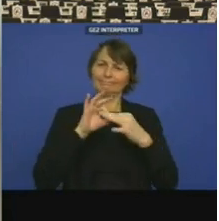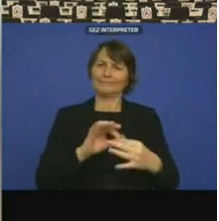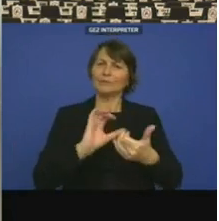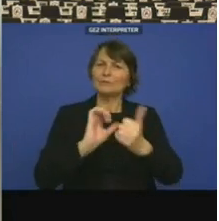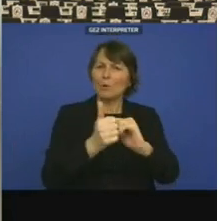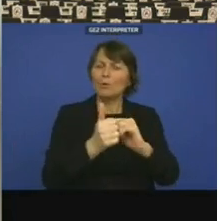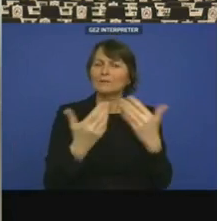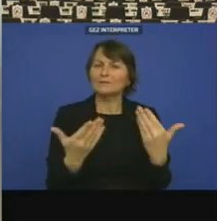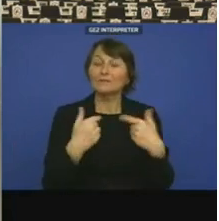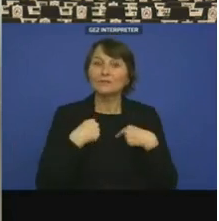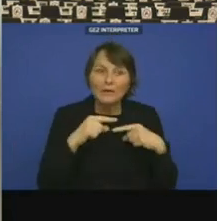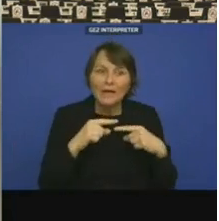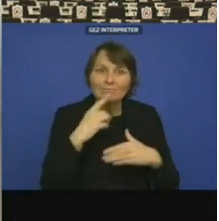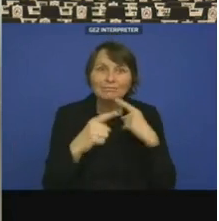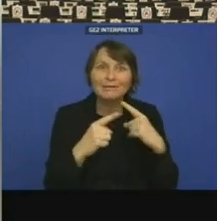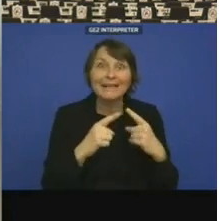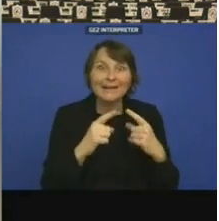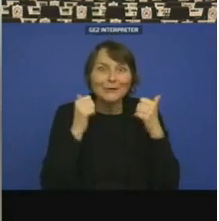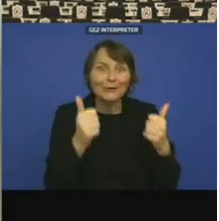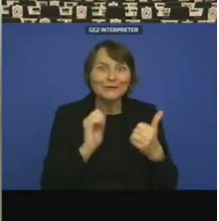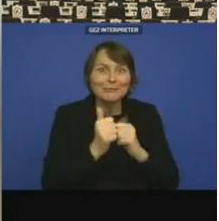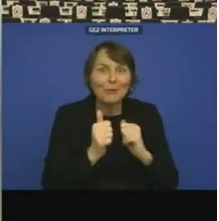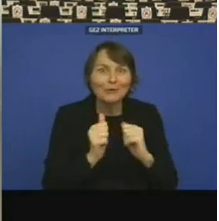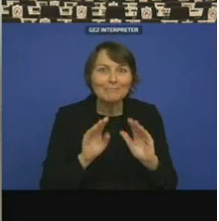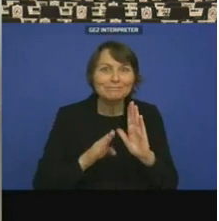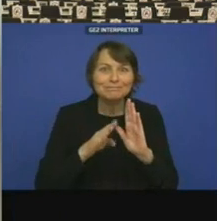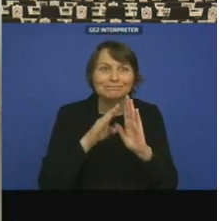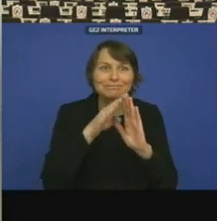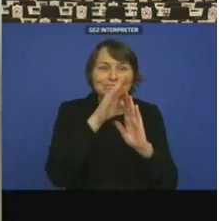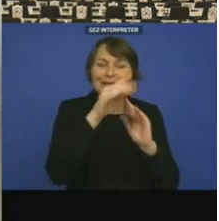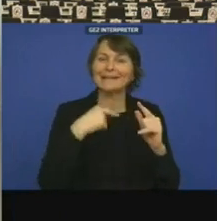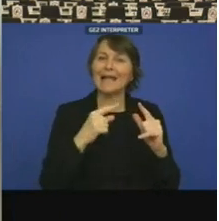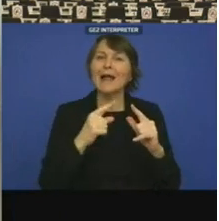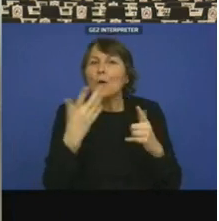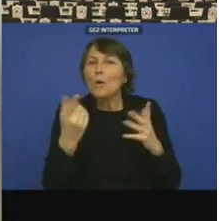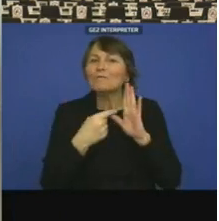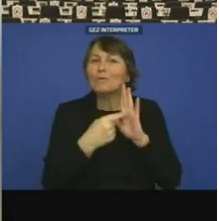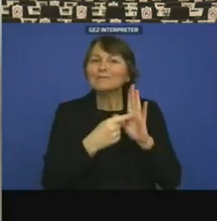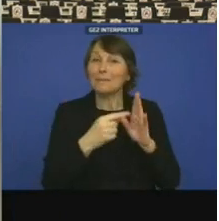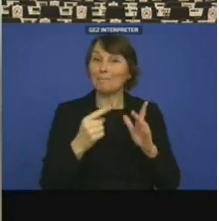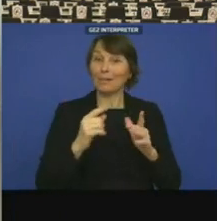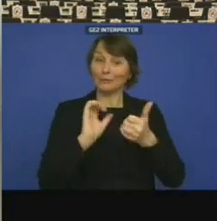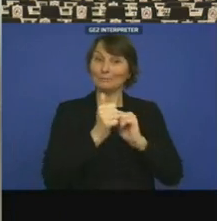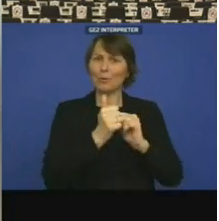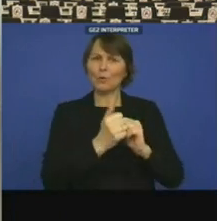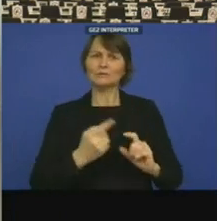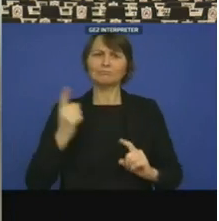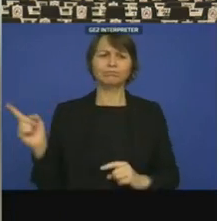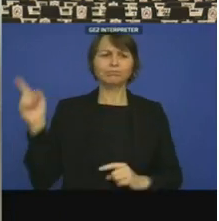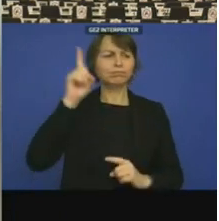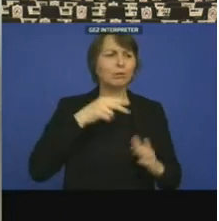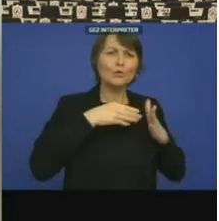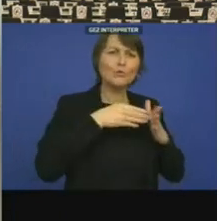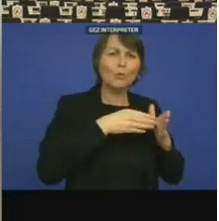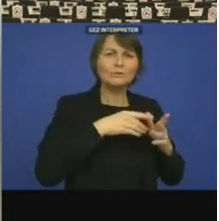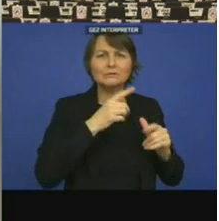to successful results, like the exchange of and mobility of coaches and sports staff, which is now part